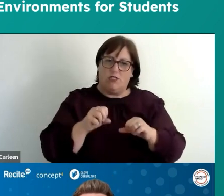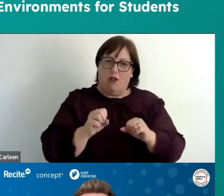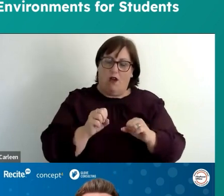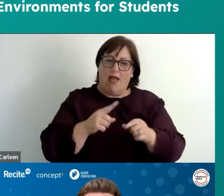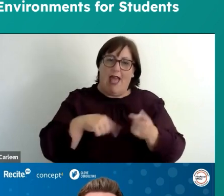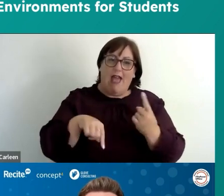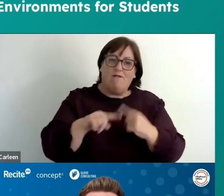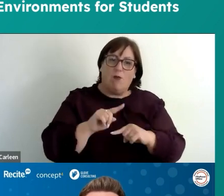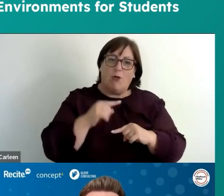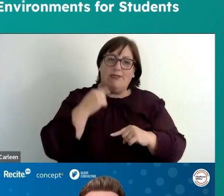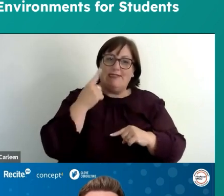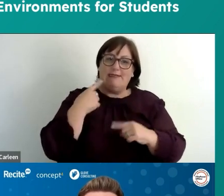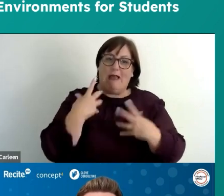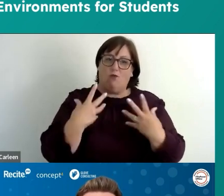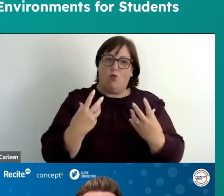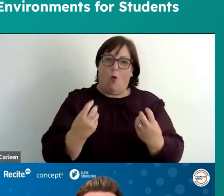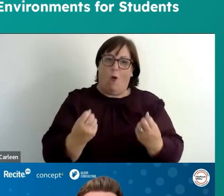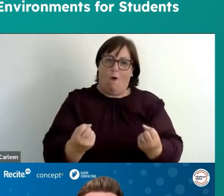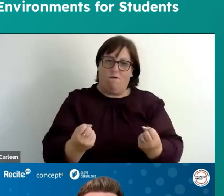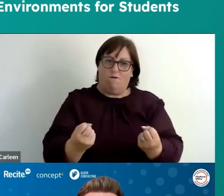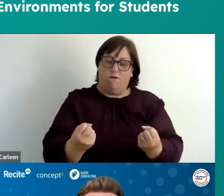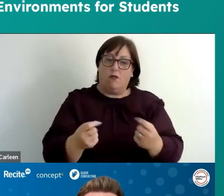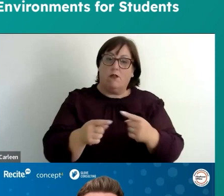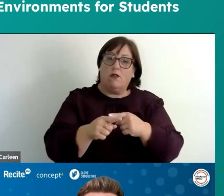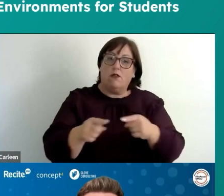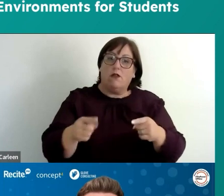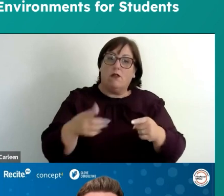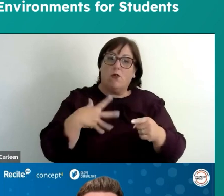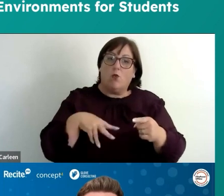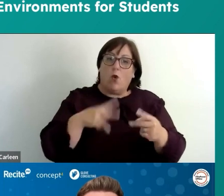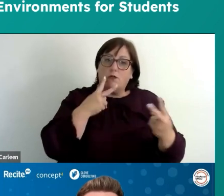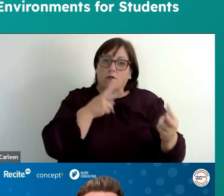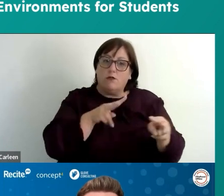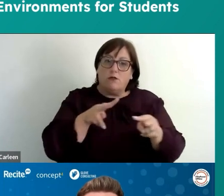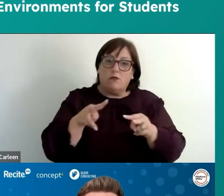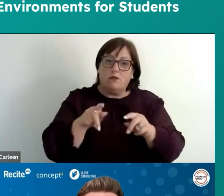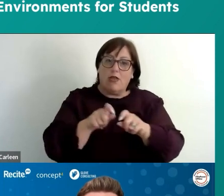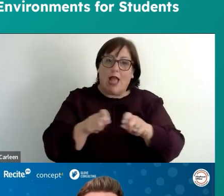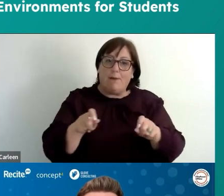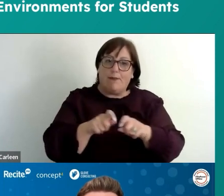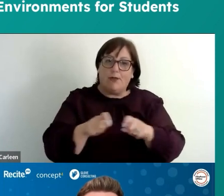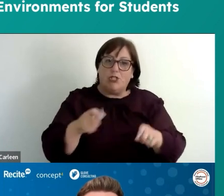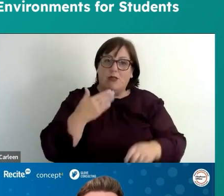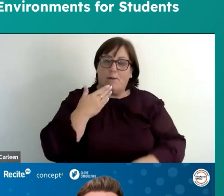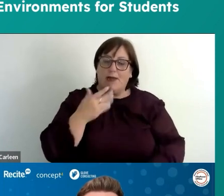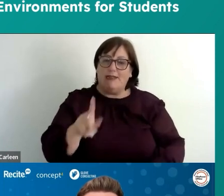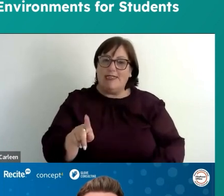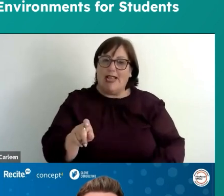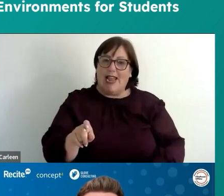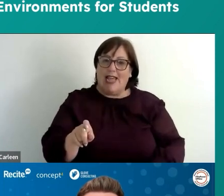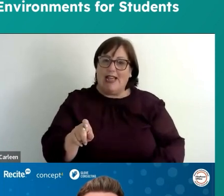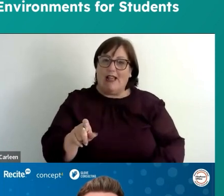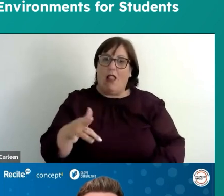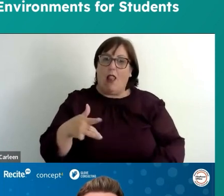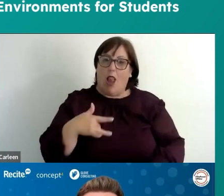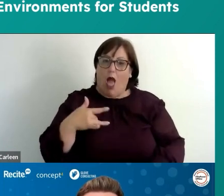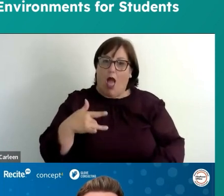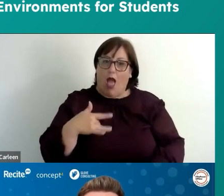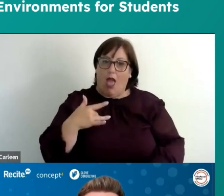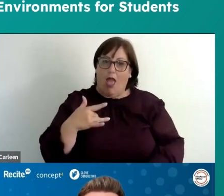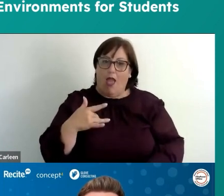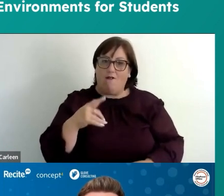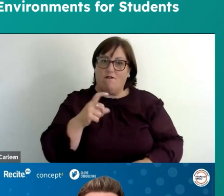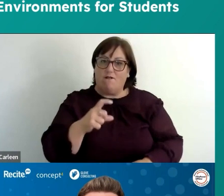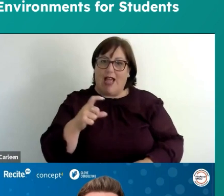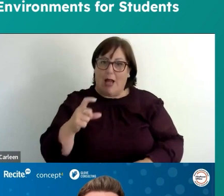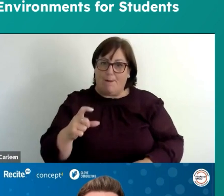enable live captioning, please click the live transcript button at the bottom of the Zoom screen, then press show subtitles. Questions